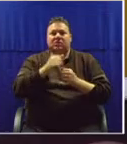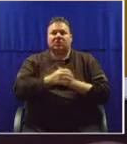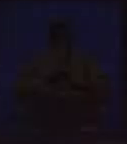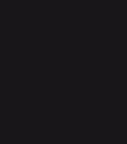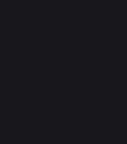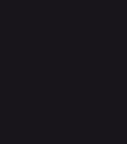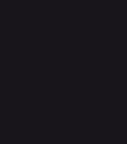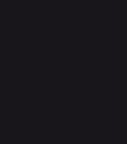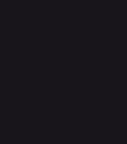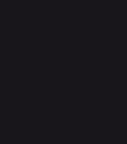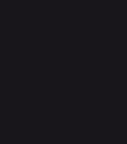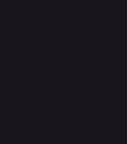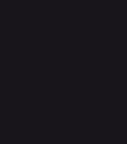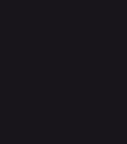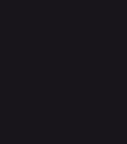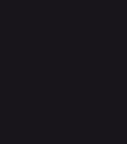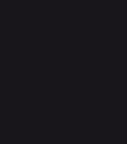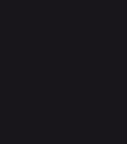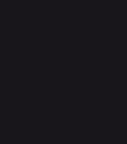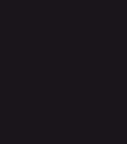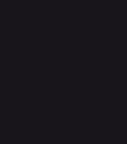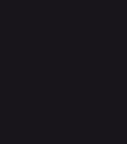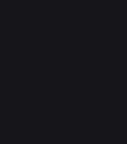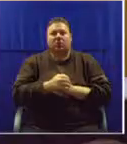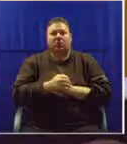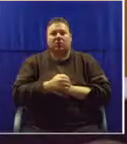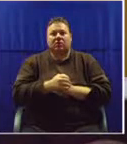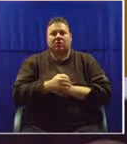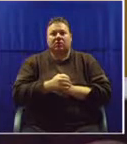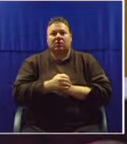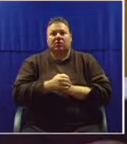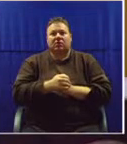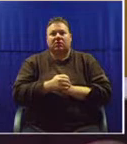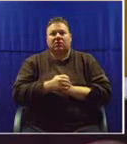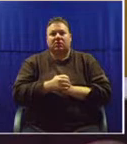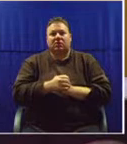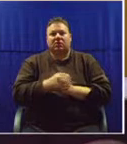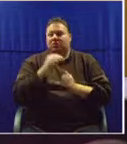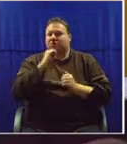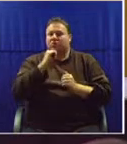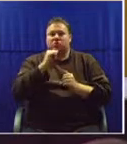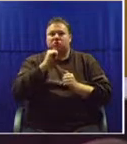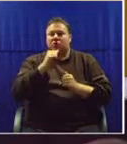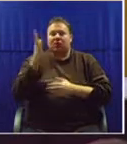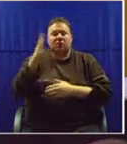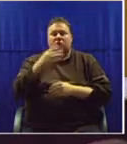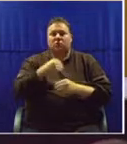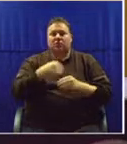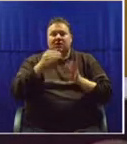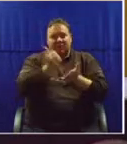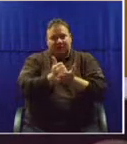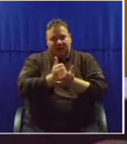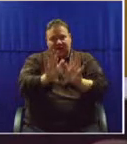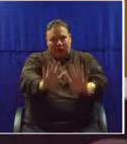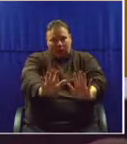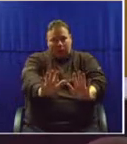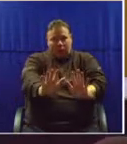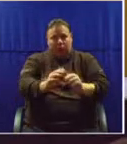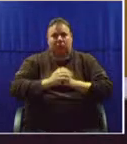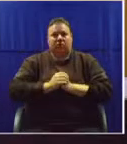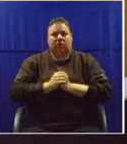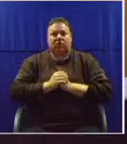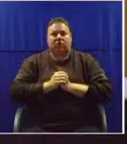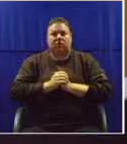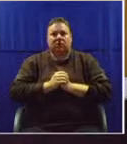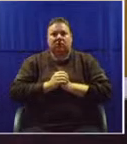Tambo. Speaker, may I address you? Honourable Tambo, you're not going to address me. Sit down. Take your seat.